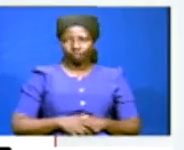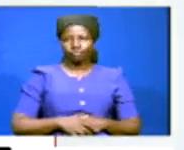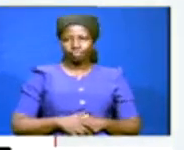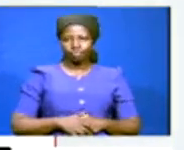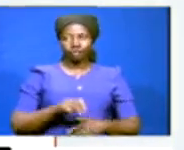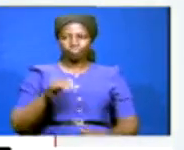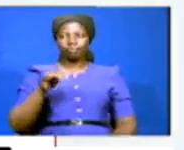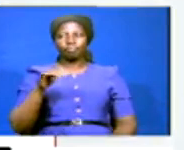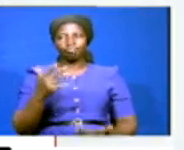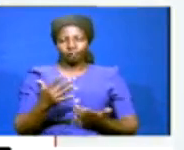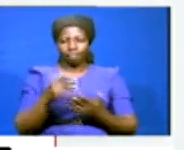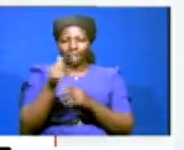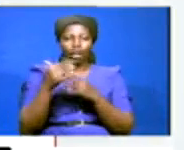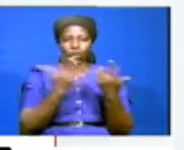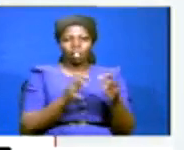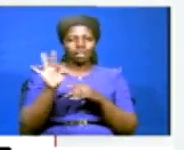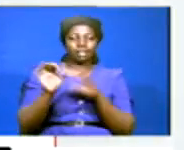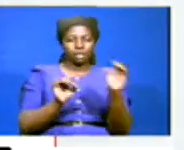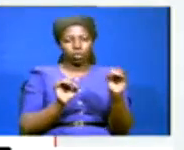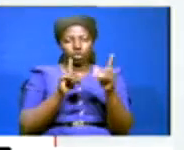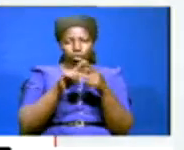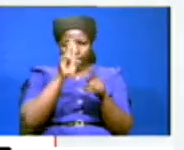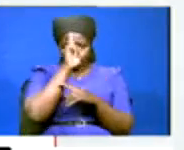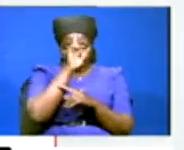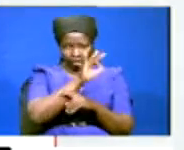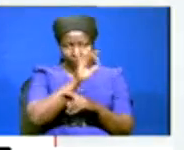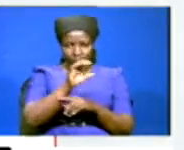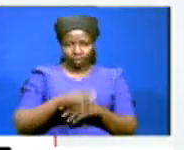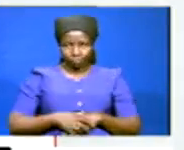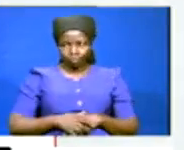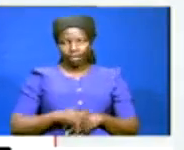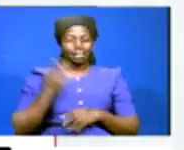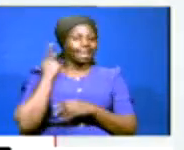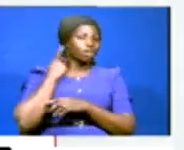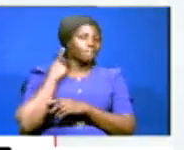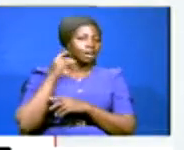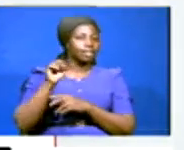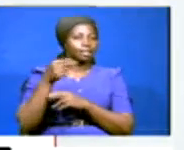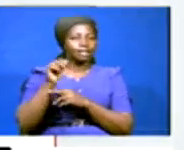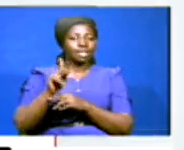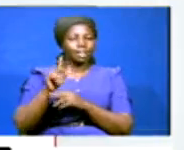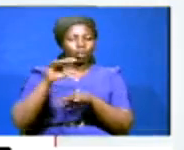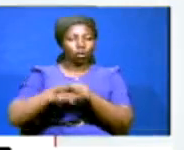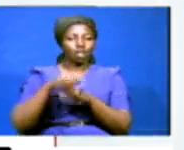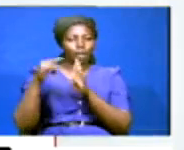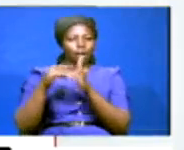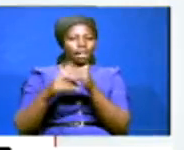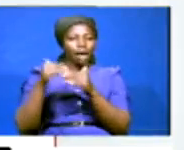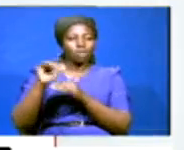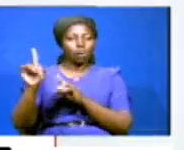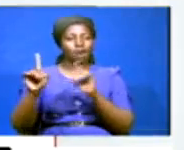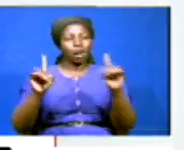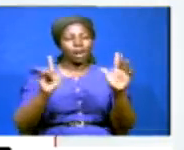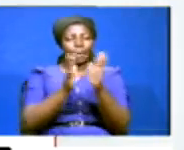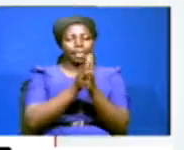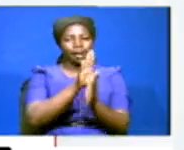while Kelvin Musamali's last-minute goal secured a point for Kariobangi Sharks after a 1-1 draw with Bidco United at